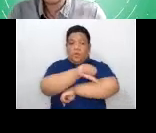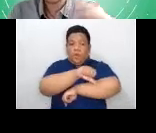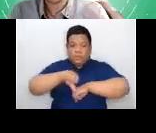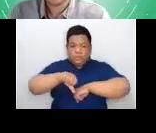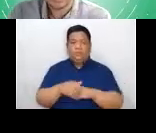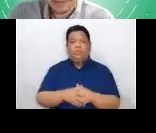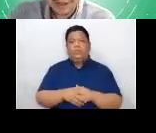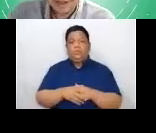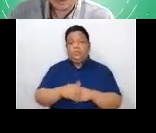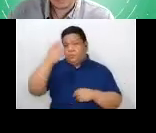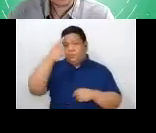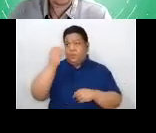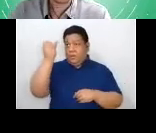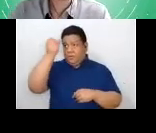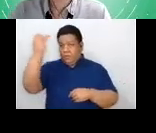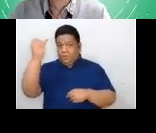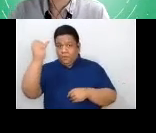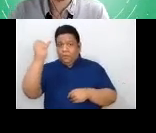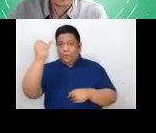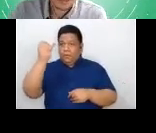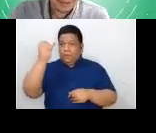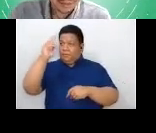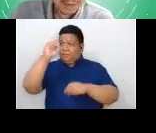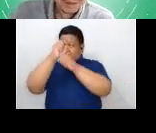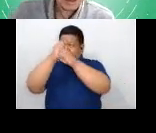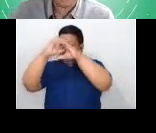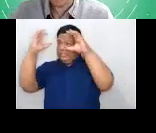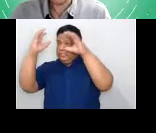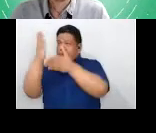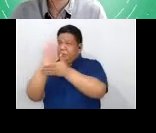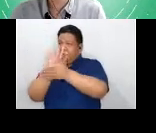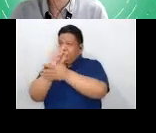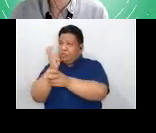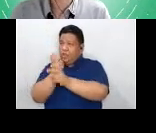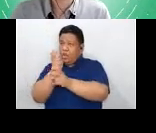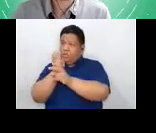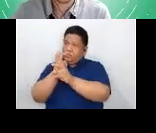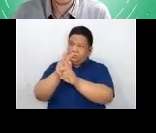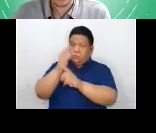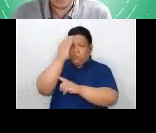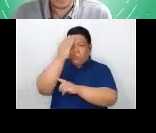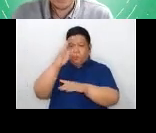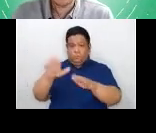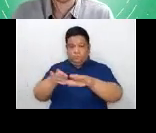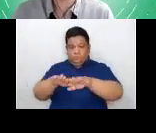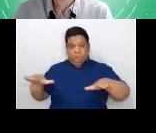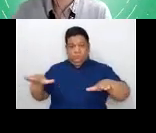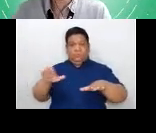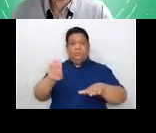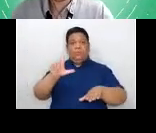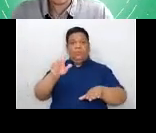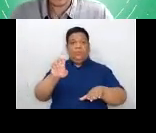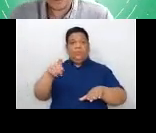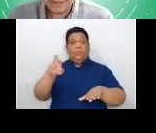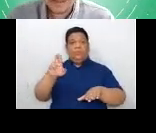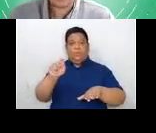take concepts that are hard to imagine on a piece of paper. You know, if you've ever seen a blueprint, it's hard to read visually, but you